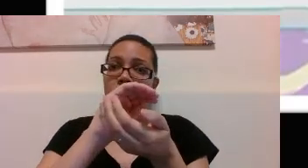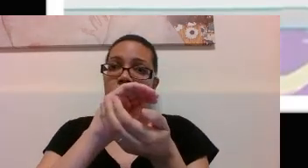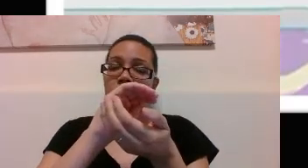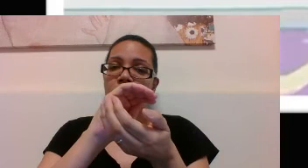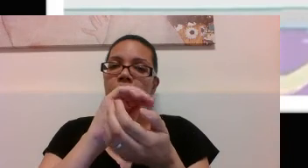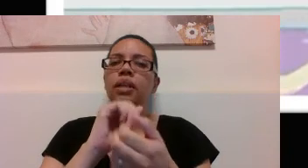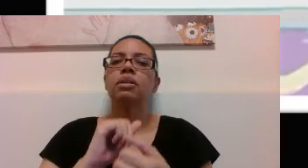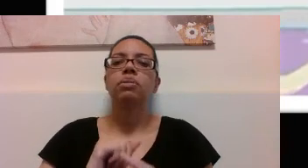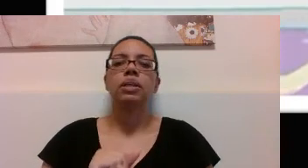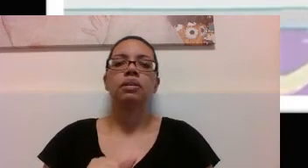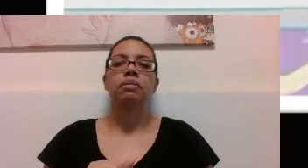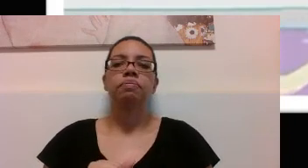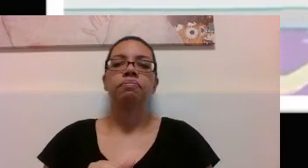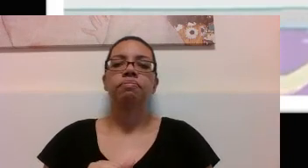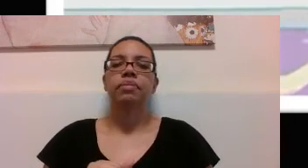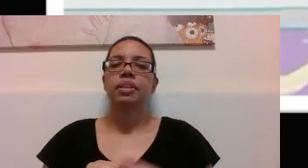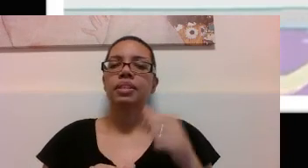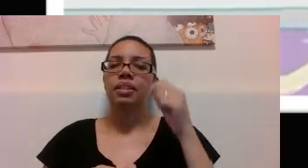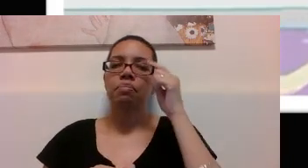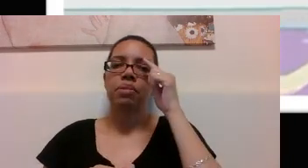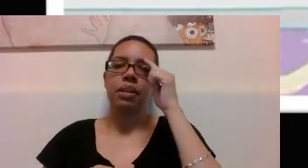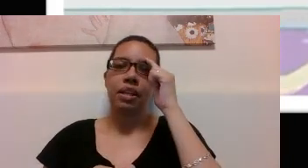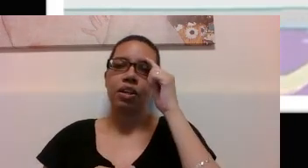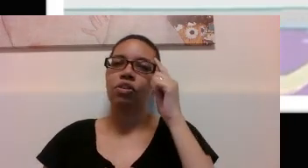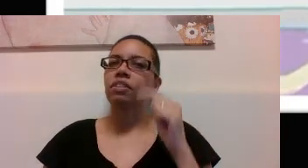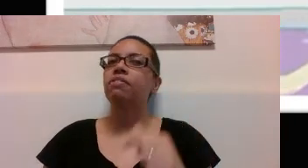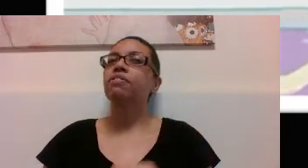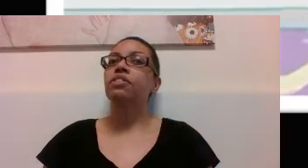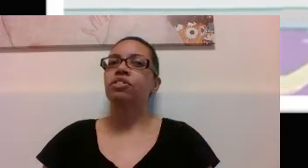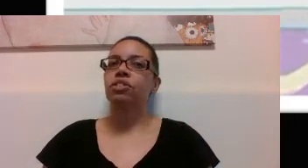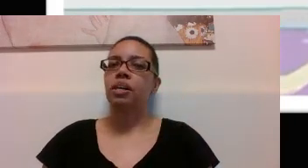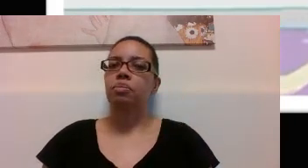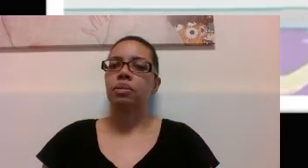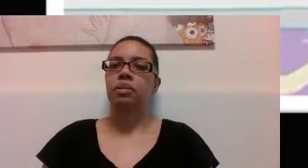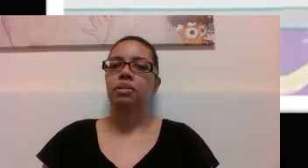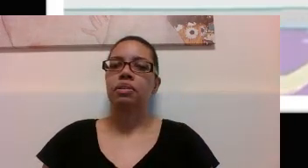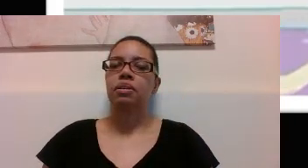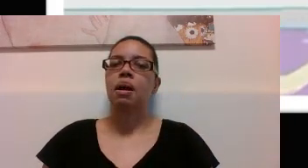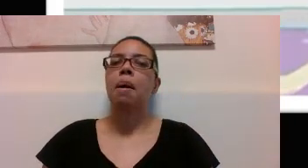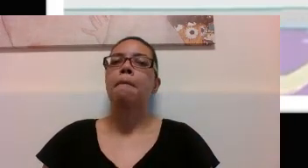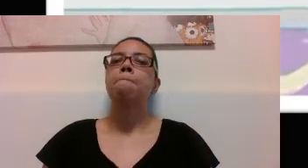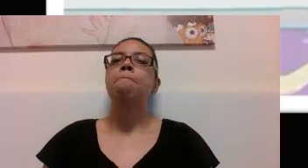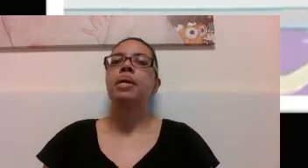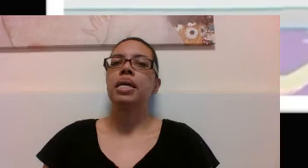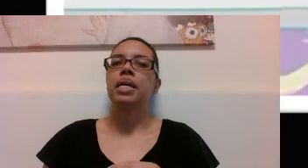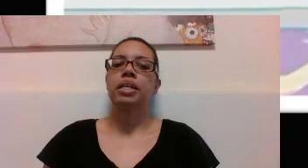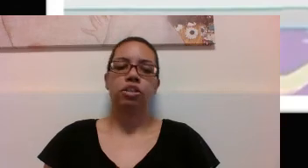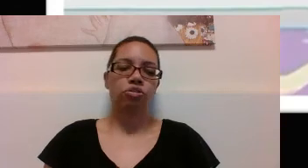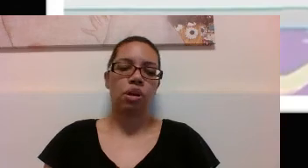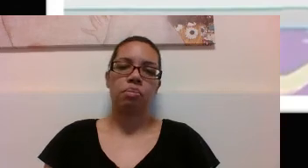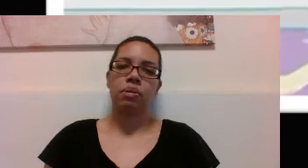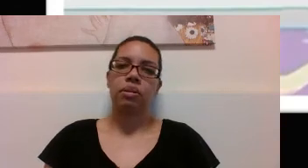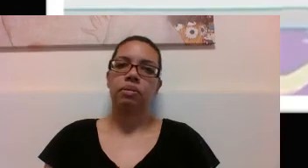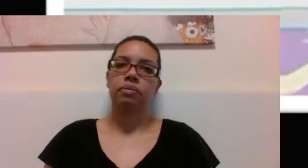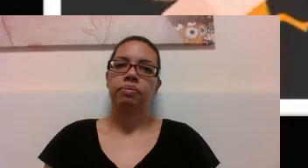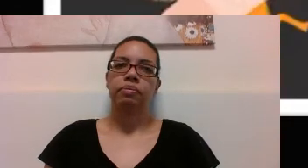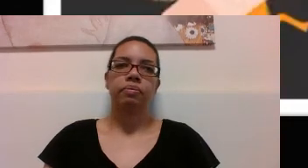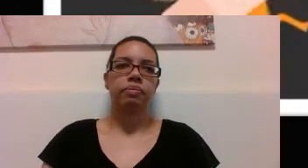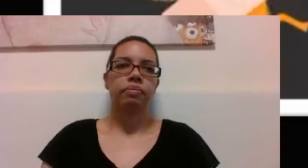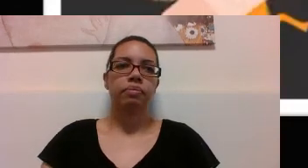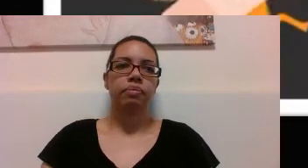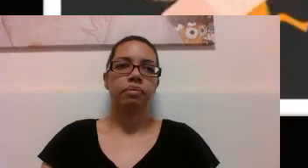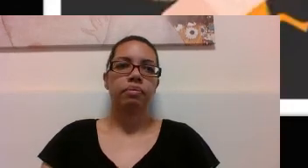and round and green. Something looking for trouble. Big trouble.